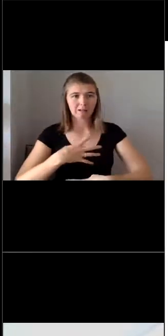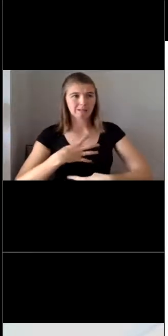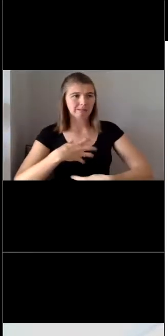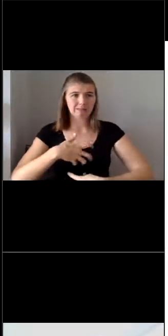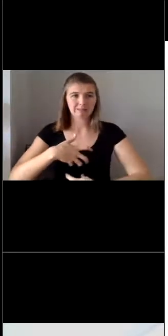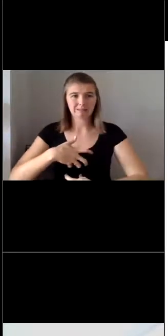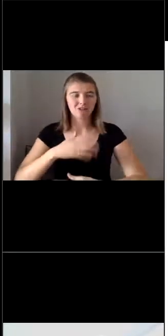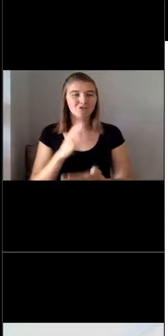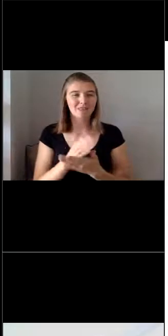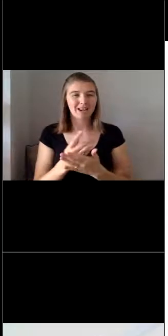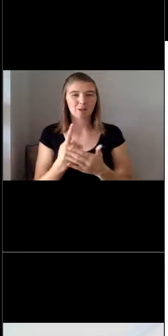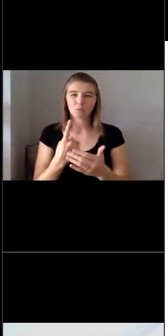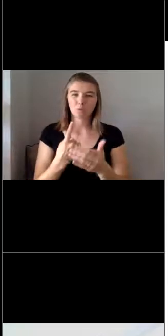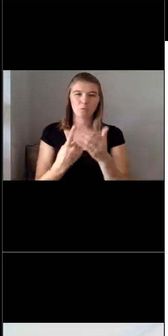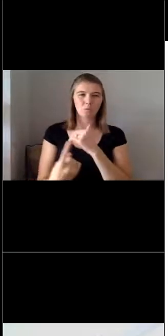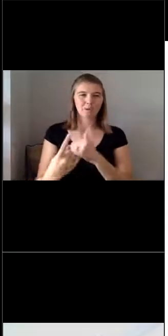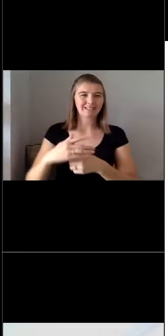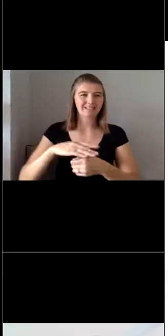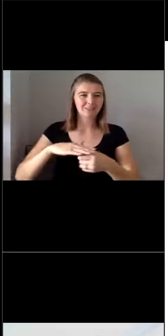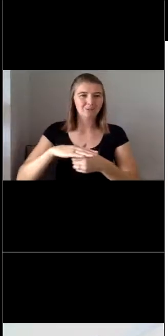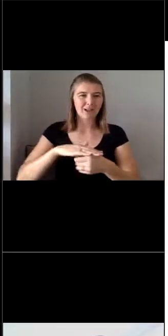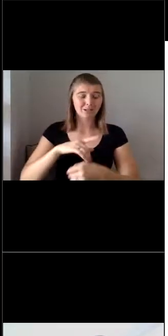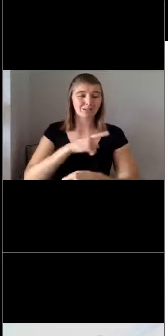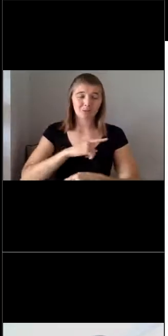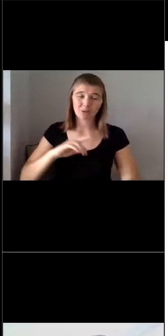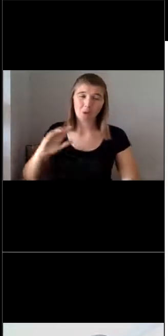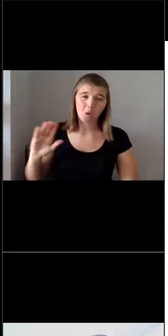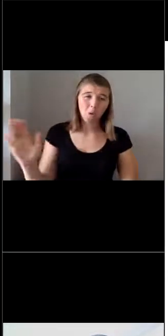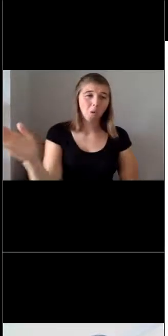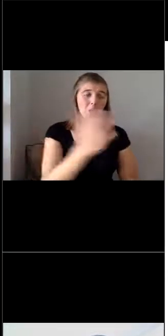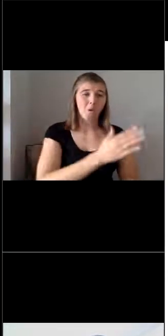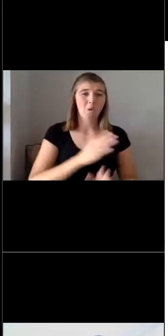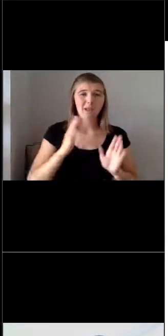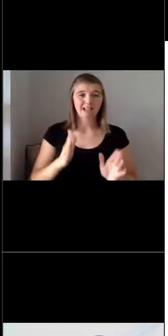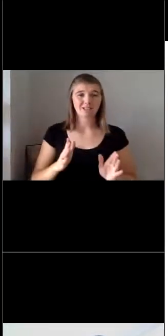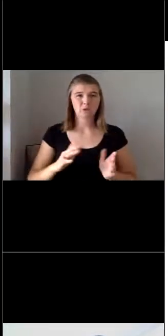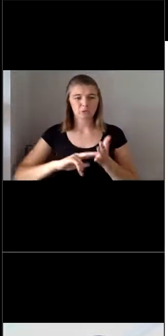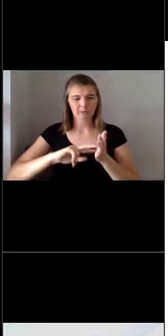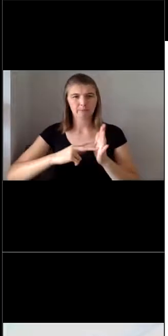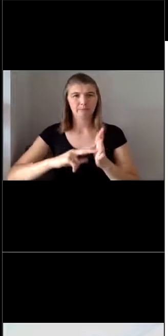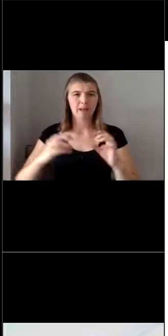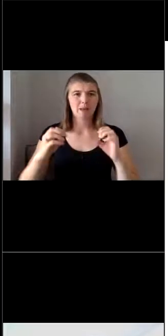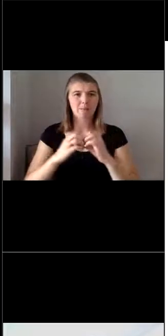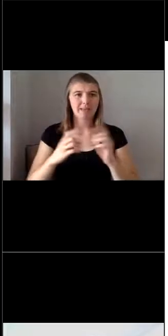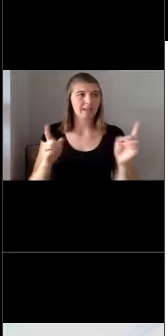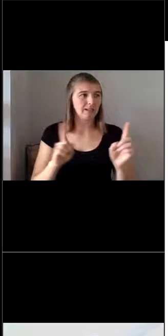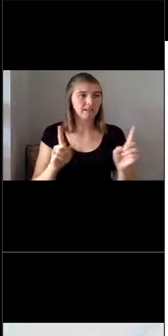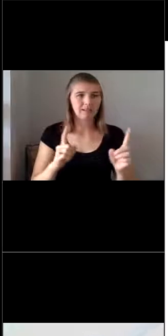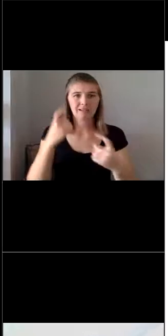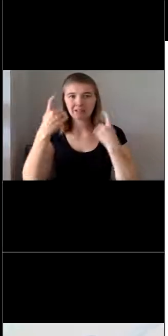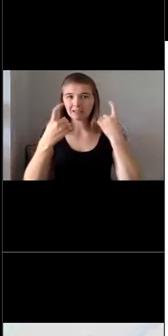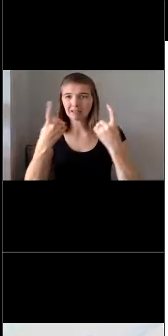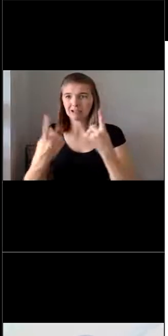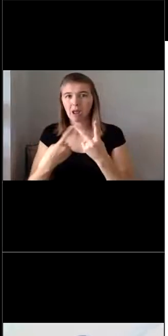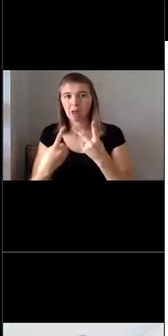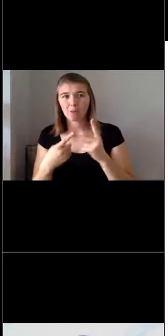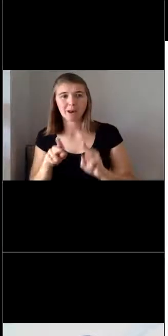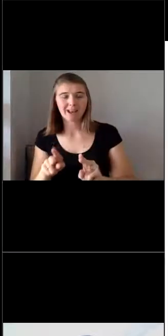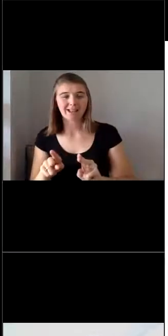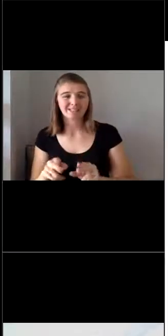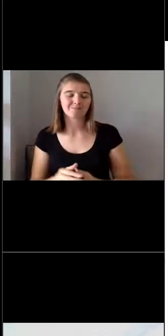unique situation in that we've all had to think of our plan Bs. So what I am hoping to do today is give